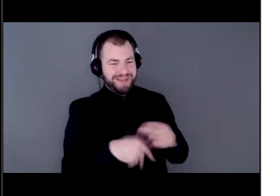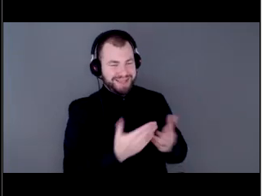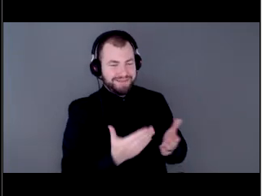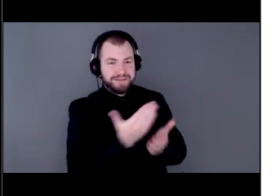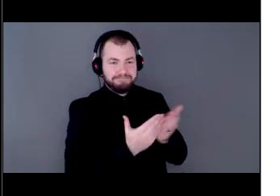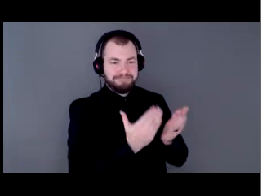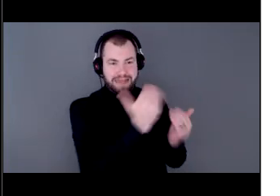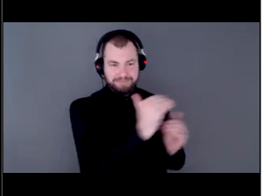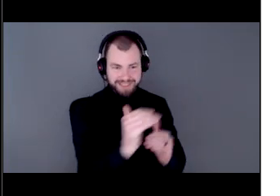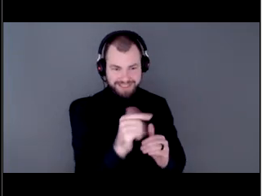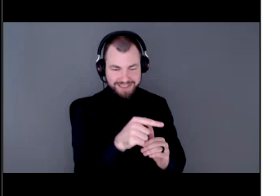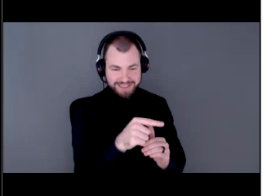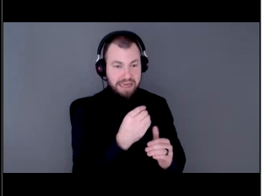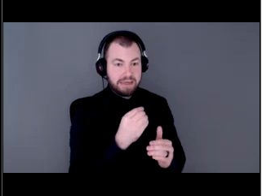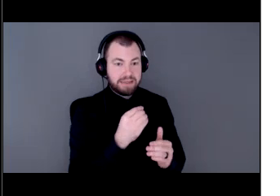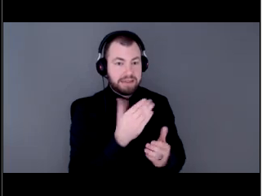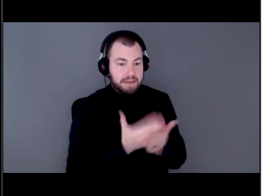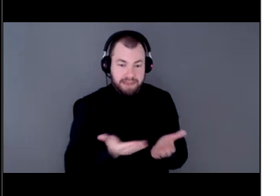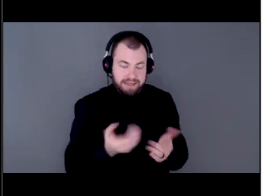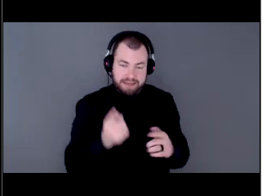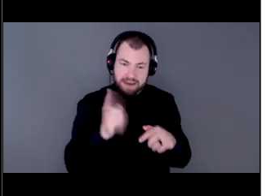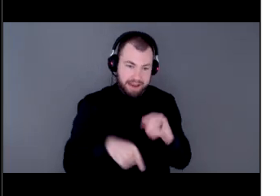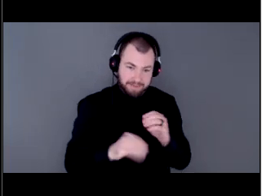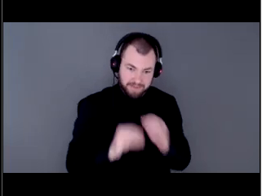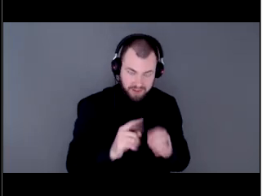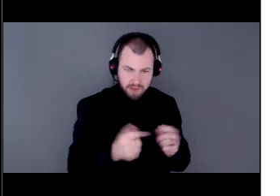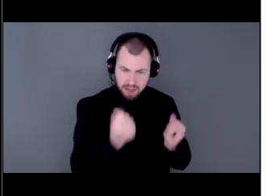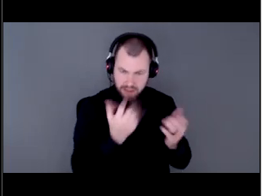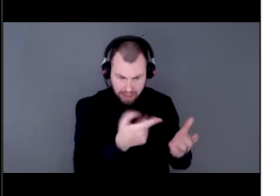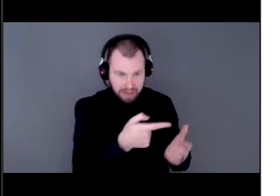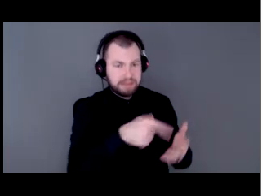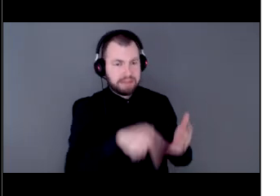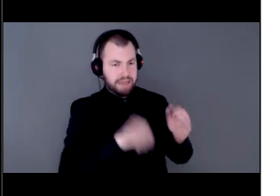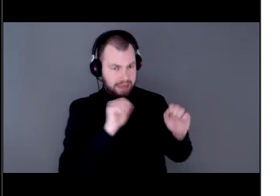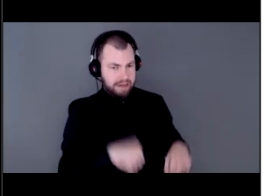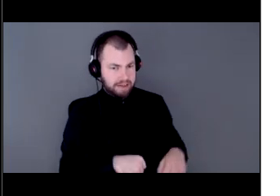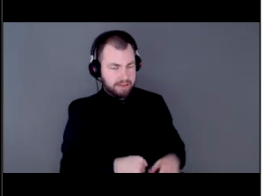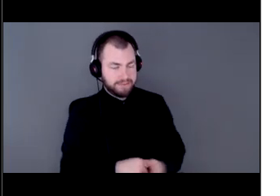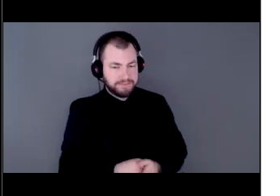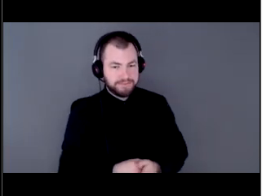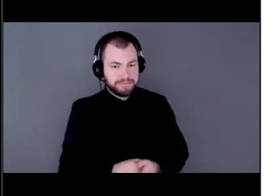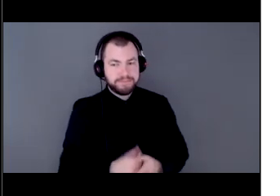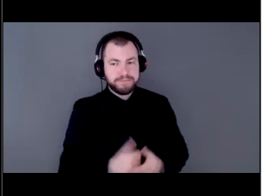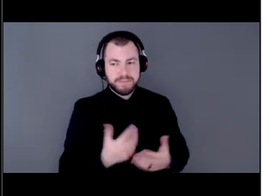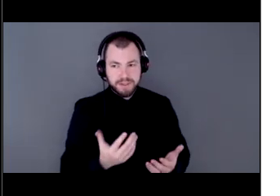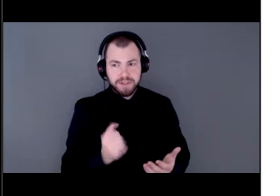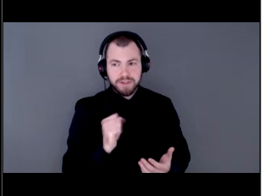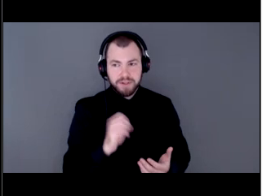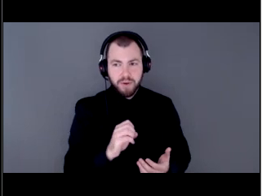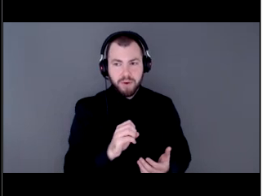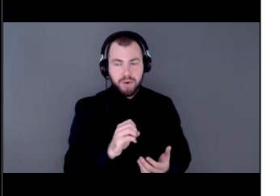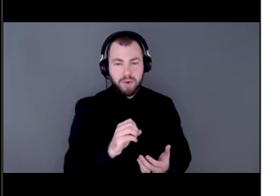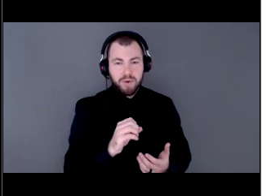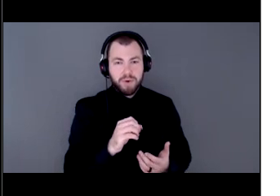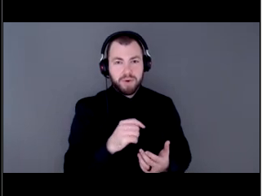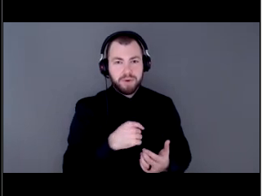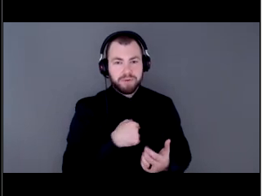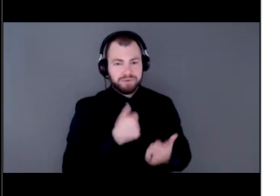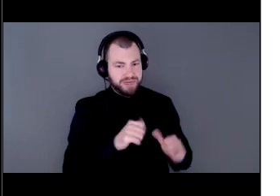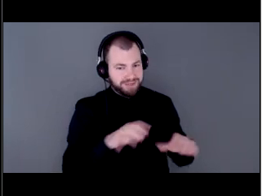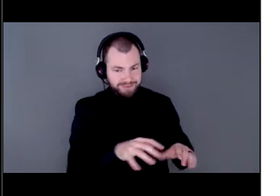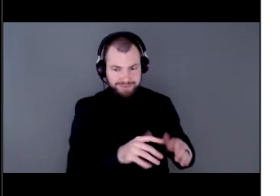it, and not everything could be fixed, but a lot of things were able to be fixed. And so we were trying to do as much as we could, and we kept thinking